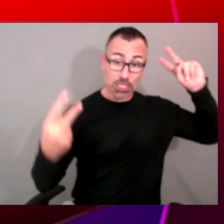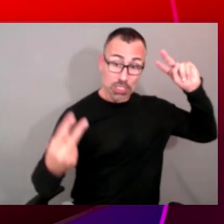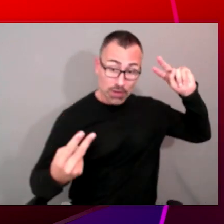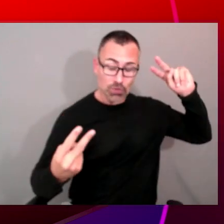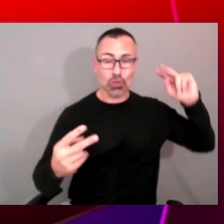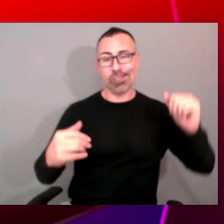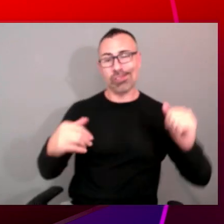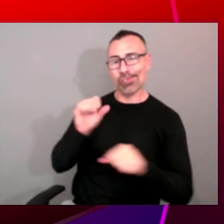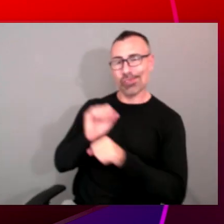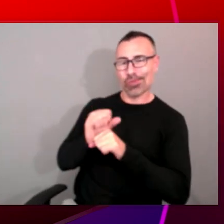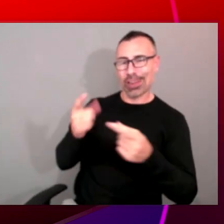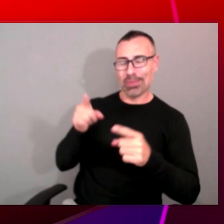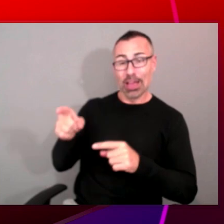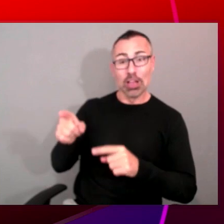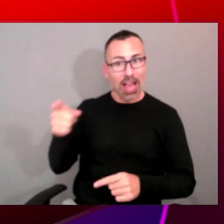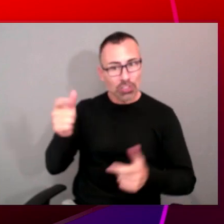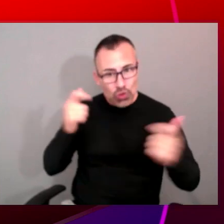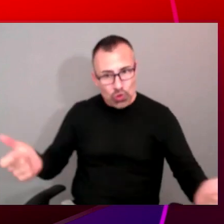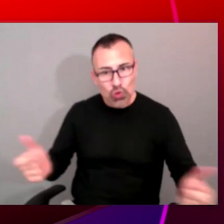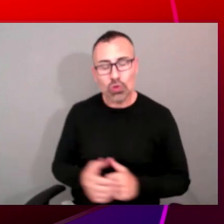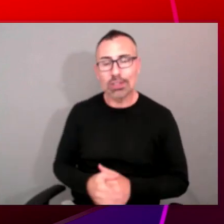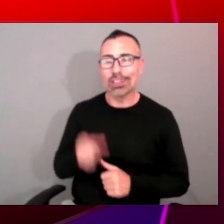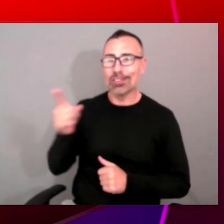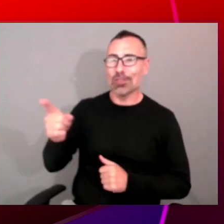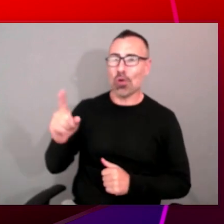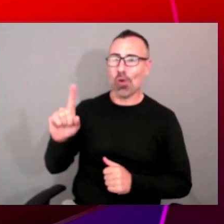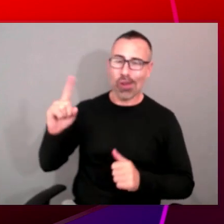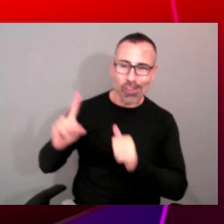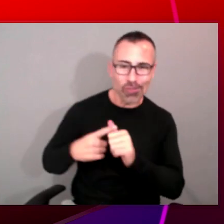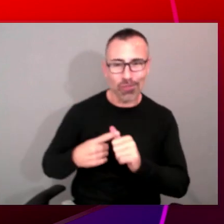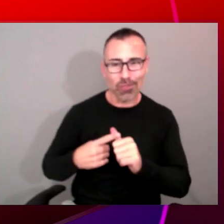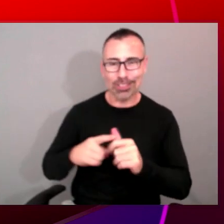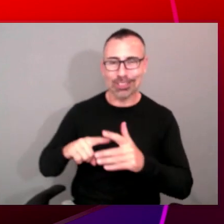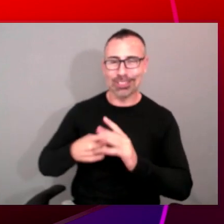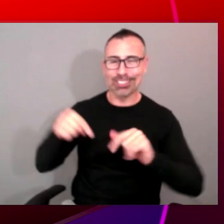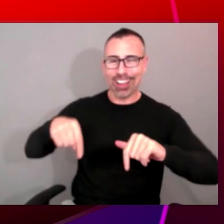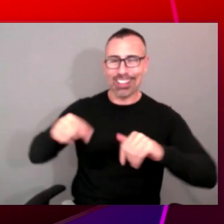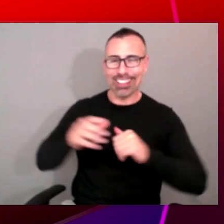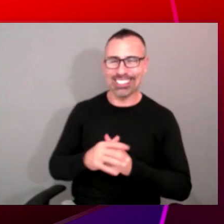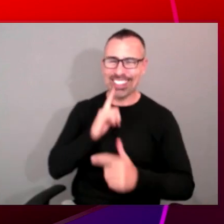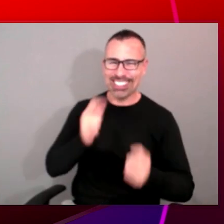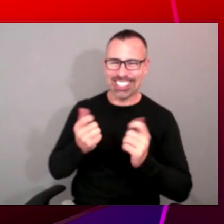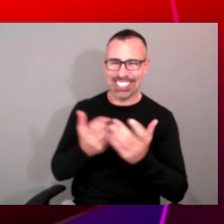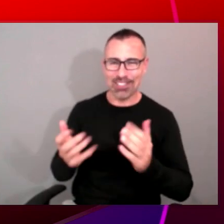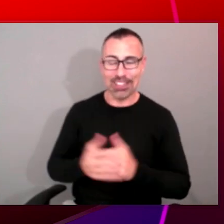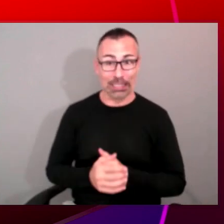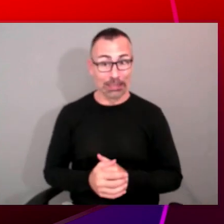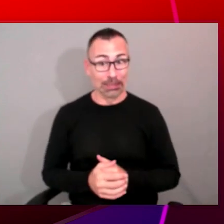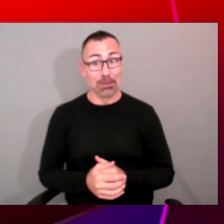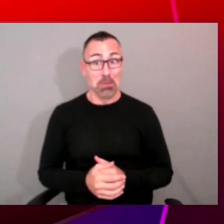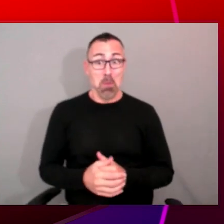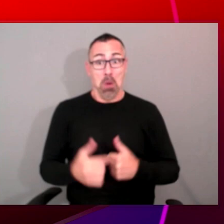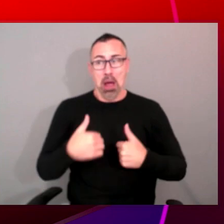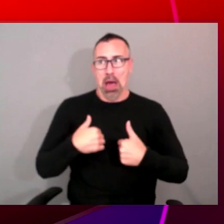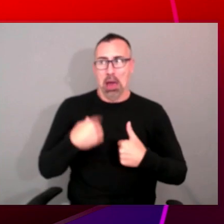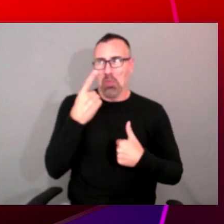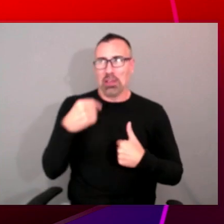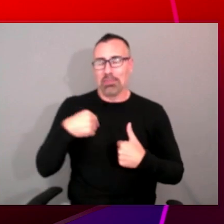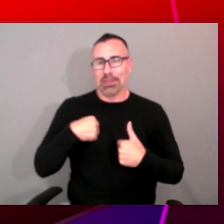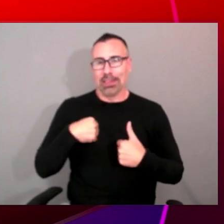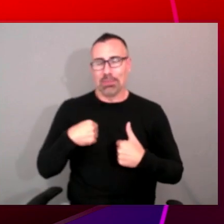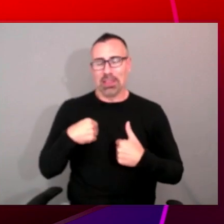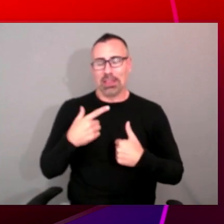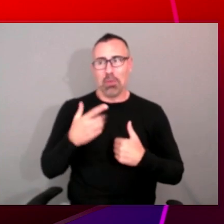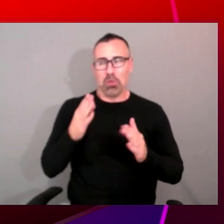you're one of the pioneers of this. Wow. I mean, it changes everything. It really does. I don't think of it that way, but it's like we had to come up with a solution,